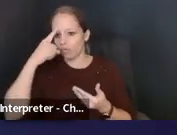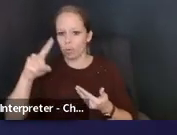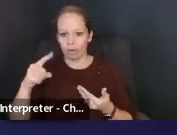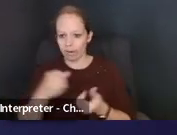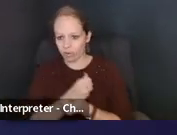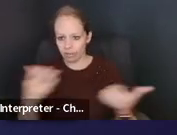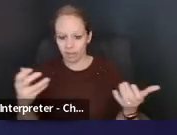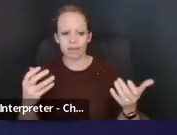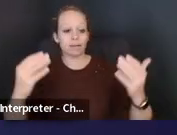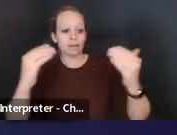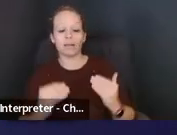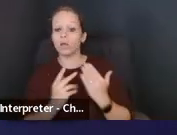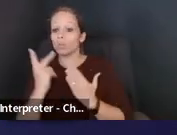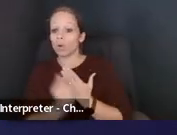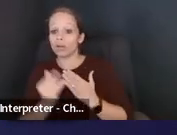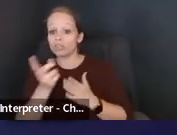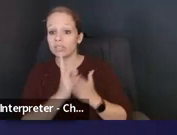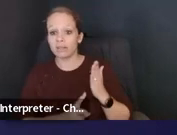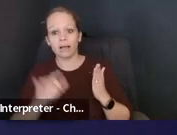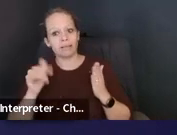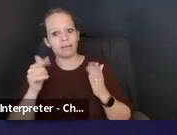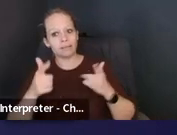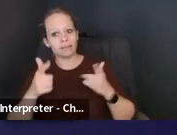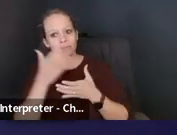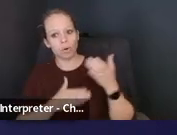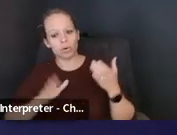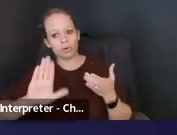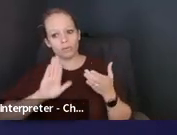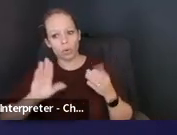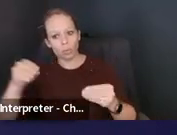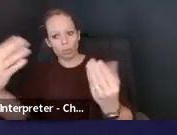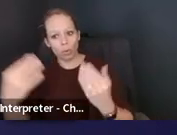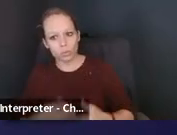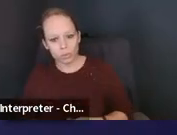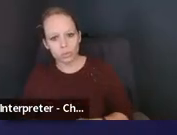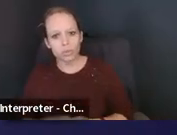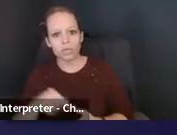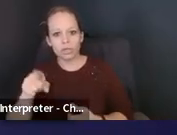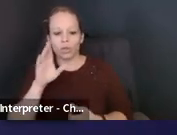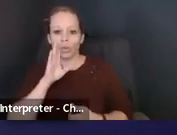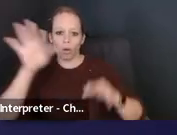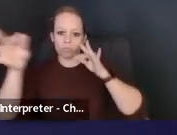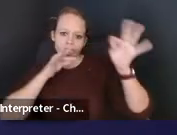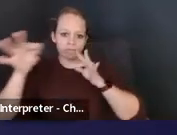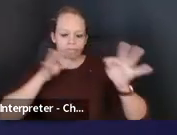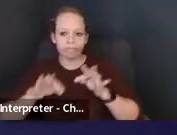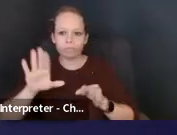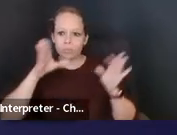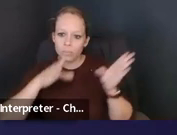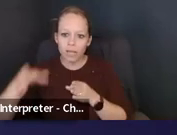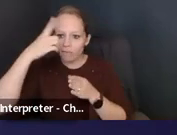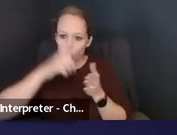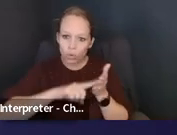Then the project design. This is usually a major part of the proposal where you explicate your plan for research,